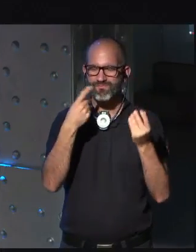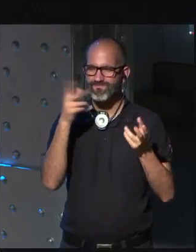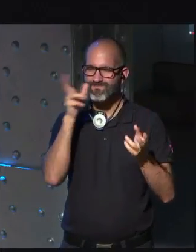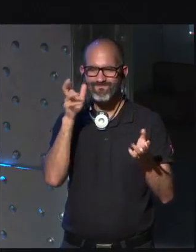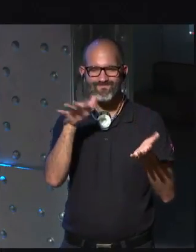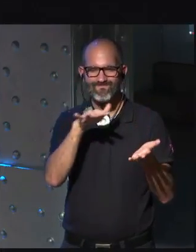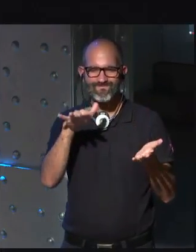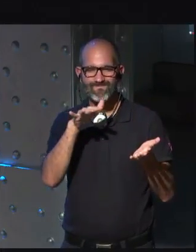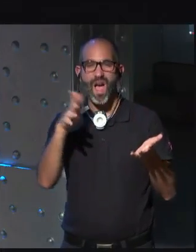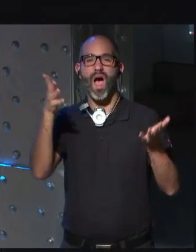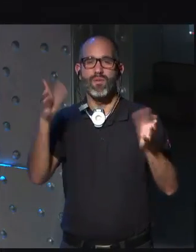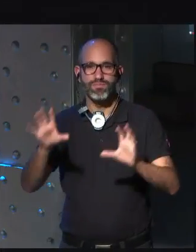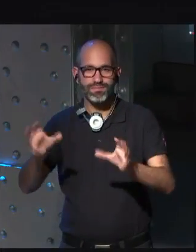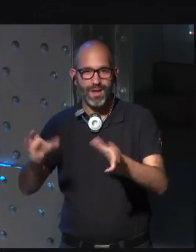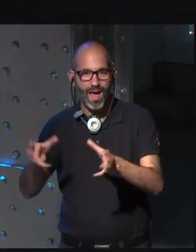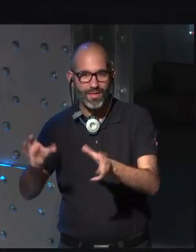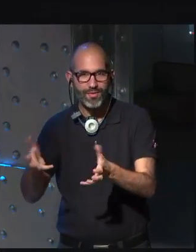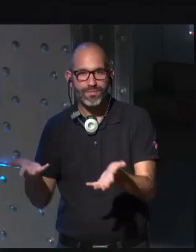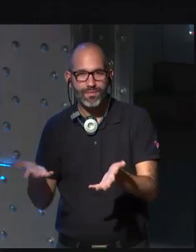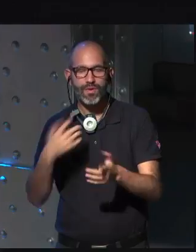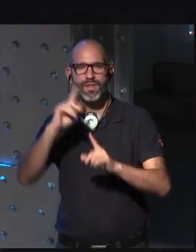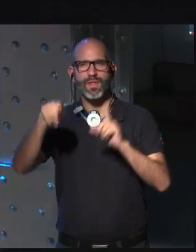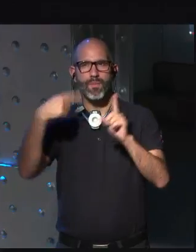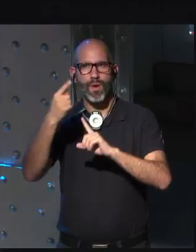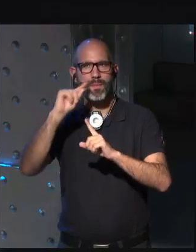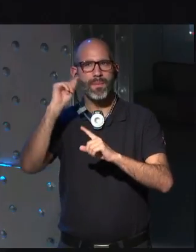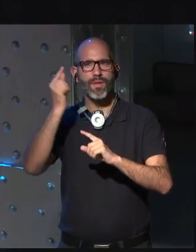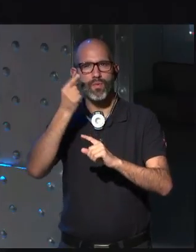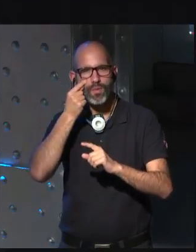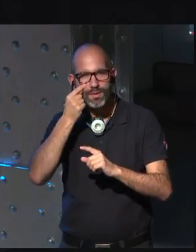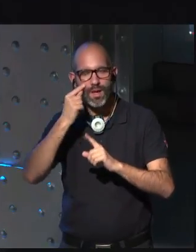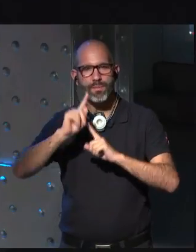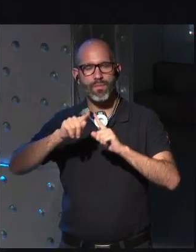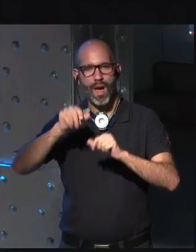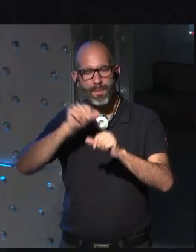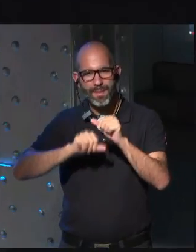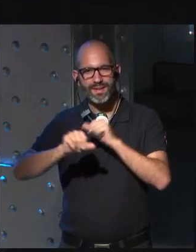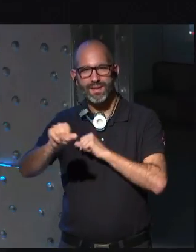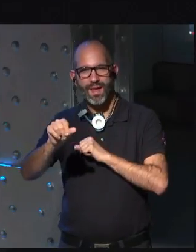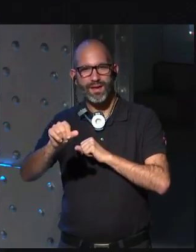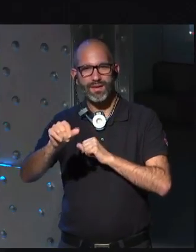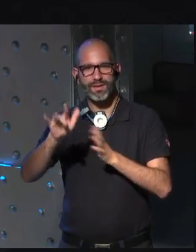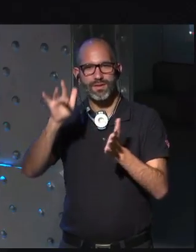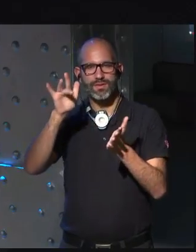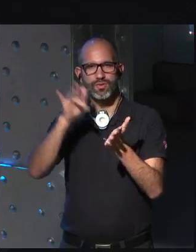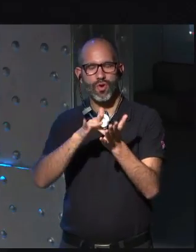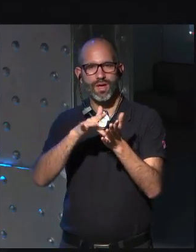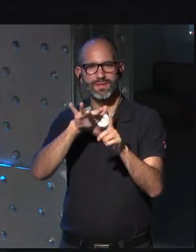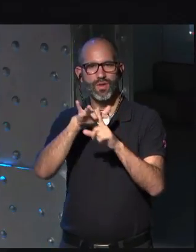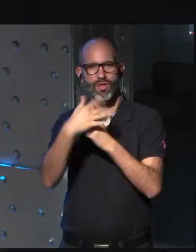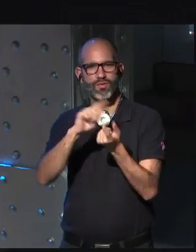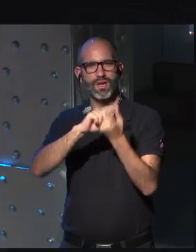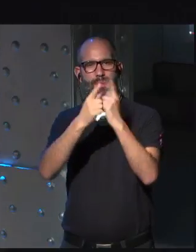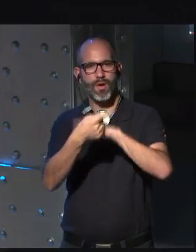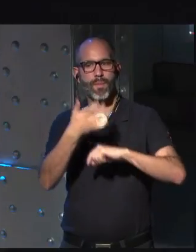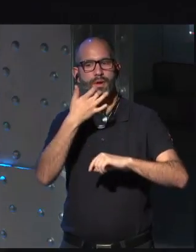to because once I realized I could do this, I stopped being able to do it. Is that it used to be that when I heard a song whenever I heard a song, I